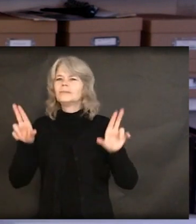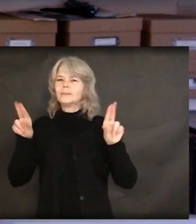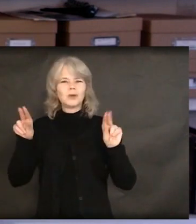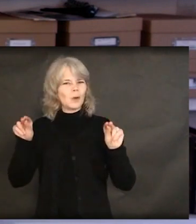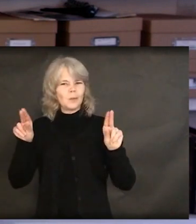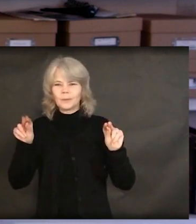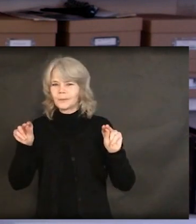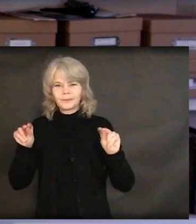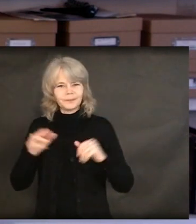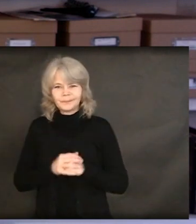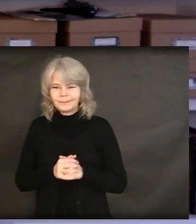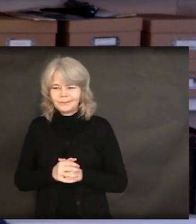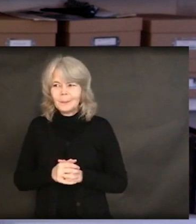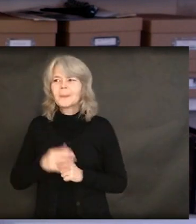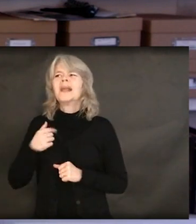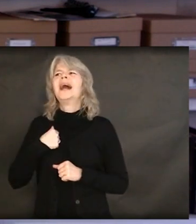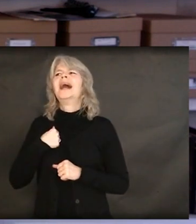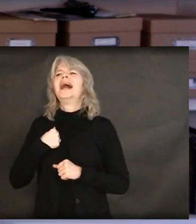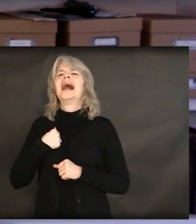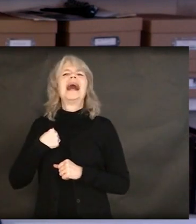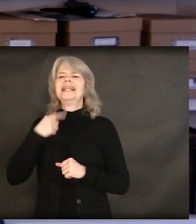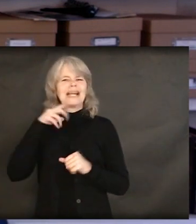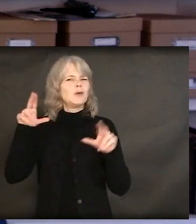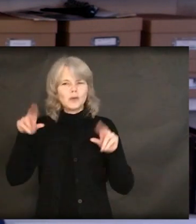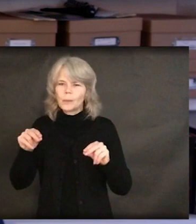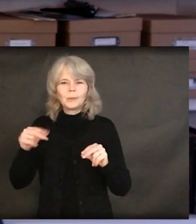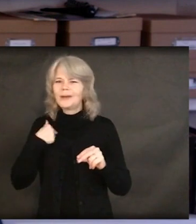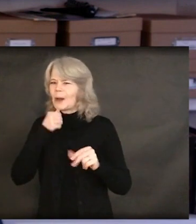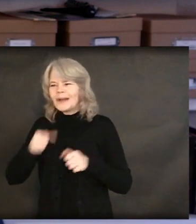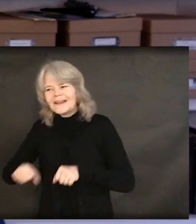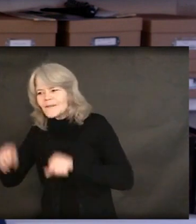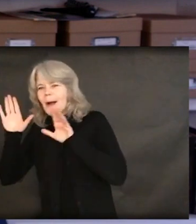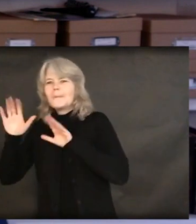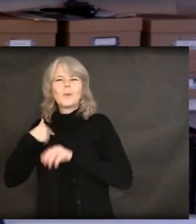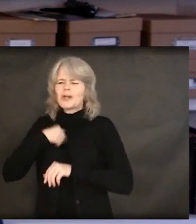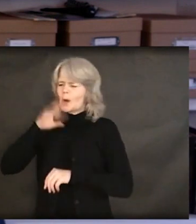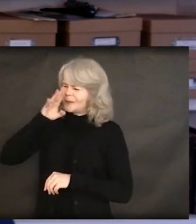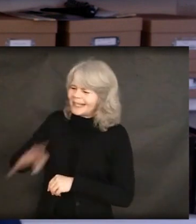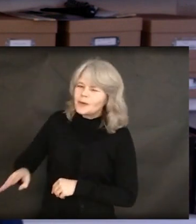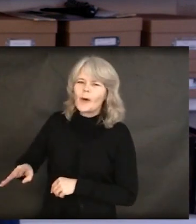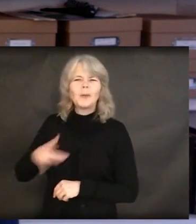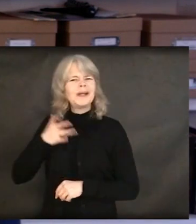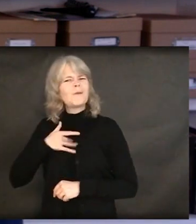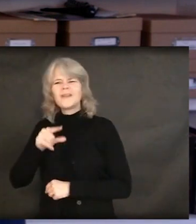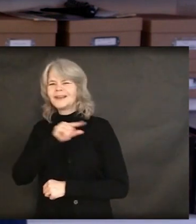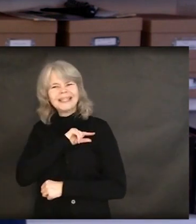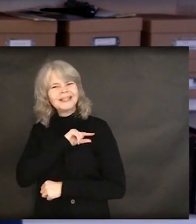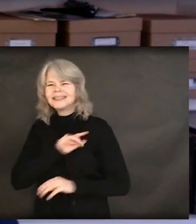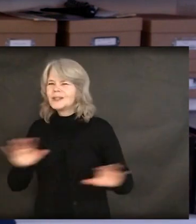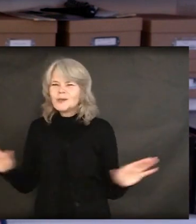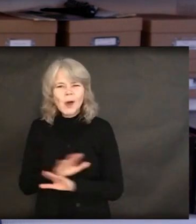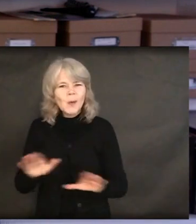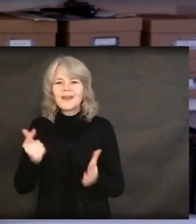No. I say no to all these possibilities. My friends, the gospel is not about